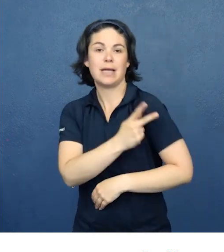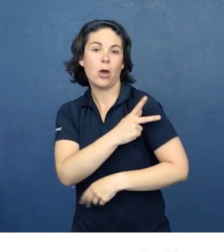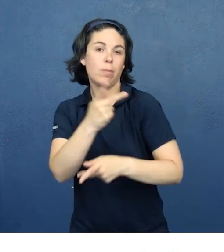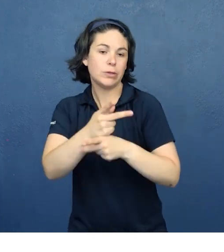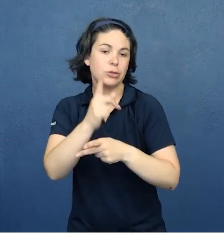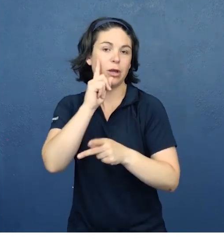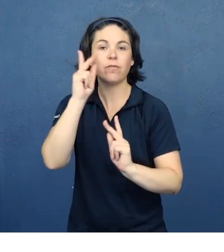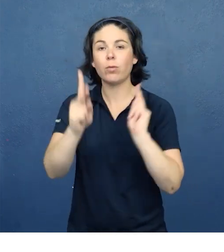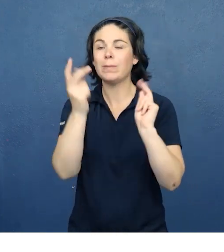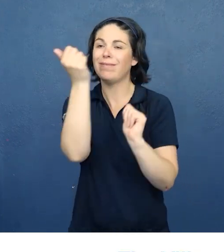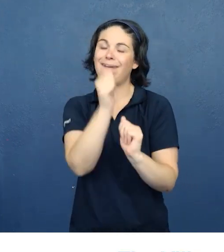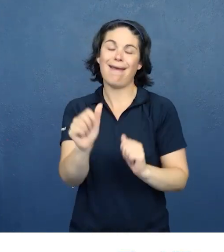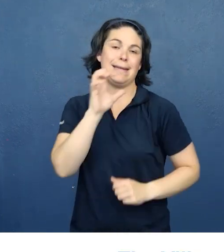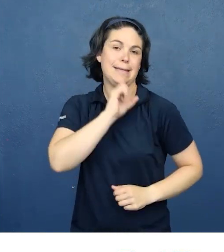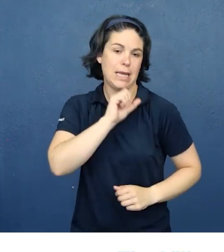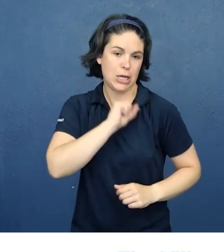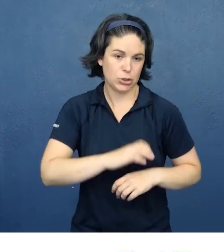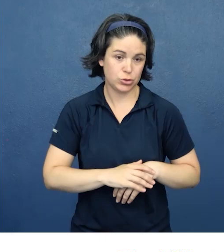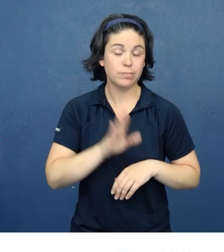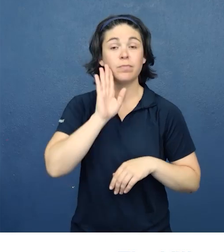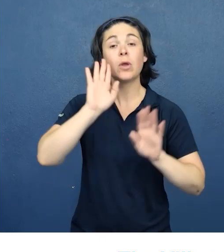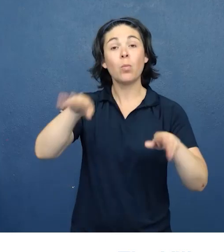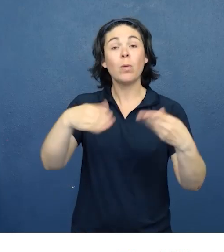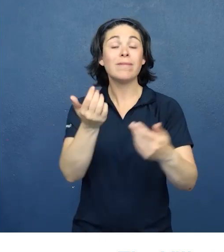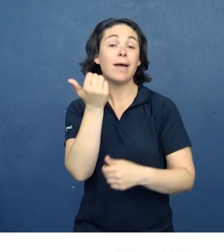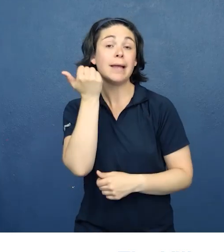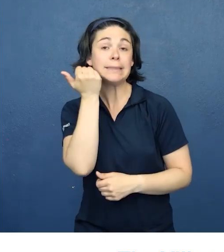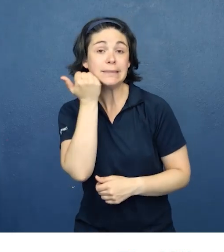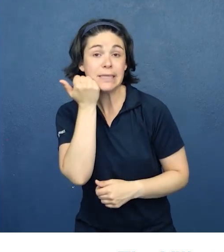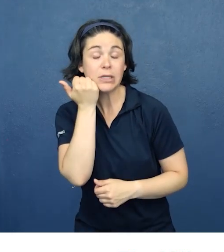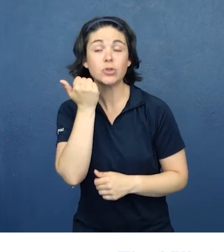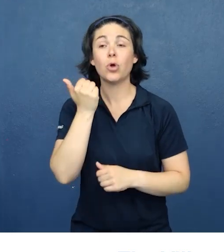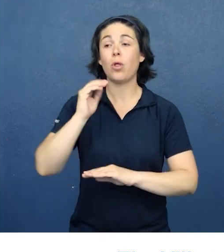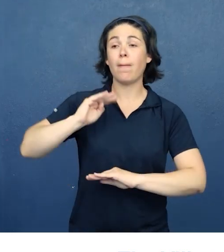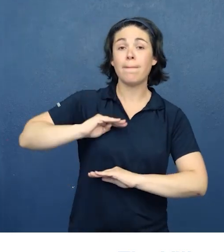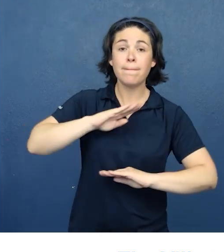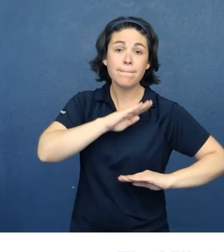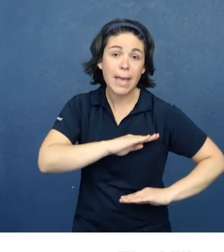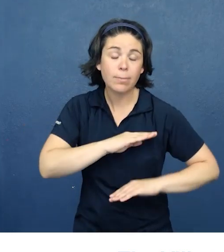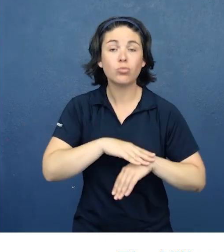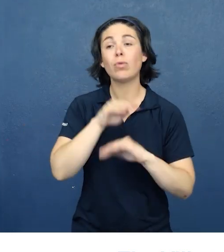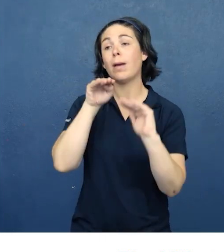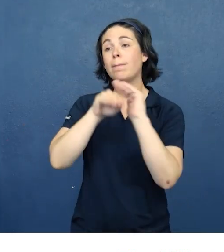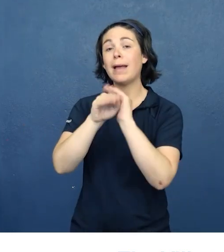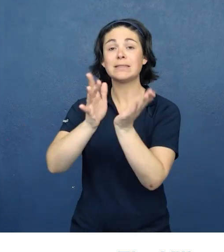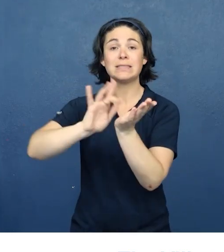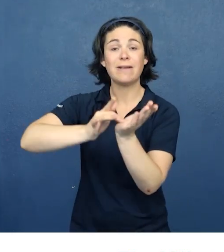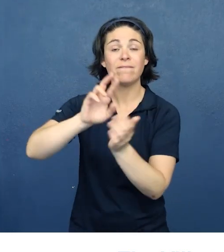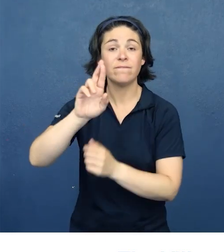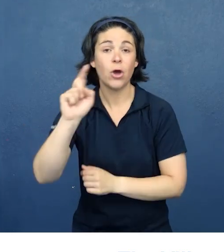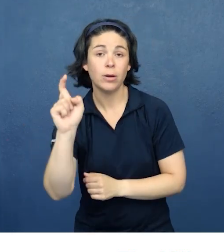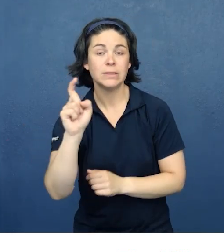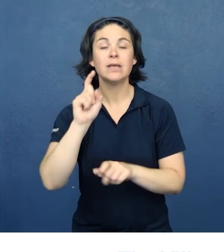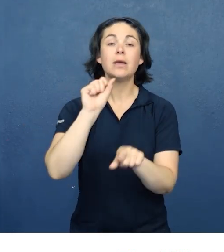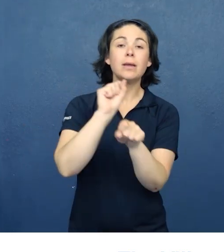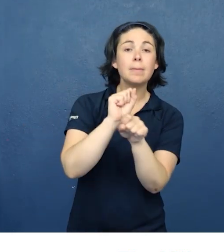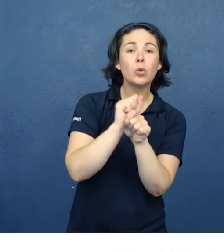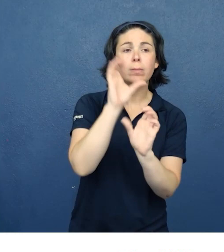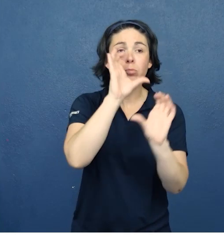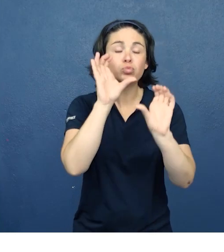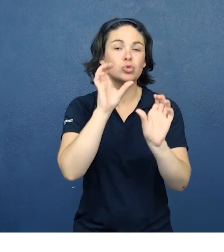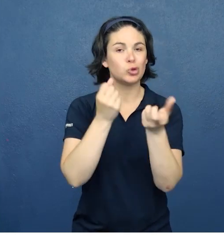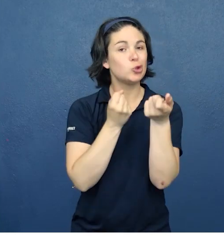ages. The village also will provide dental care, mammograms, access to a pharmacy, and employment